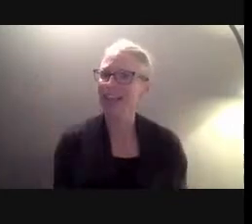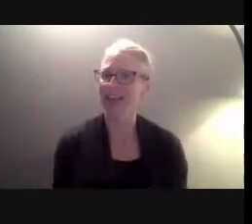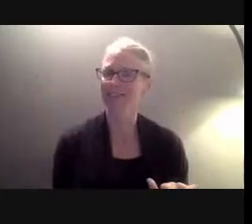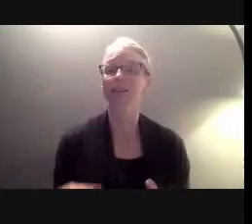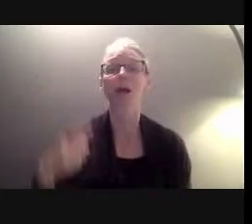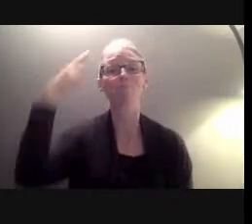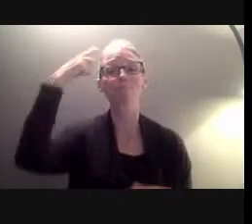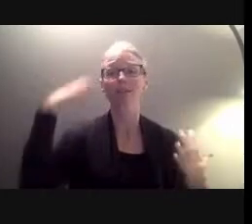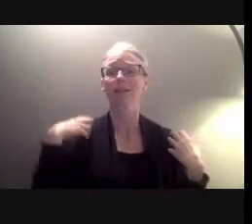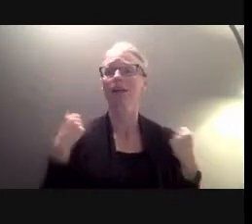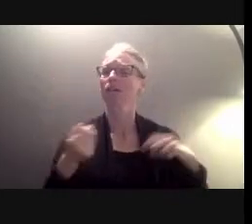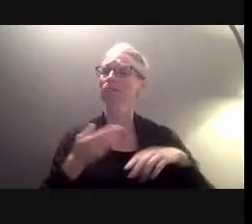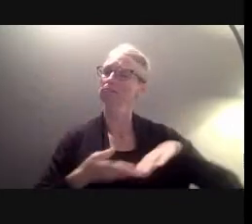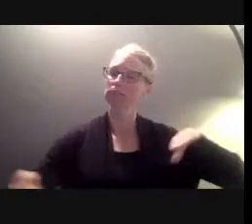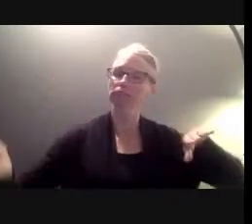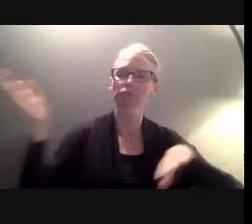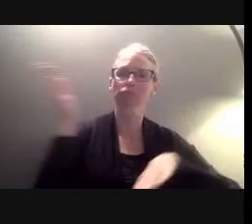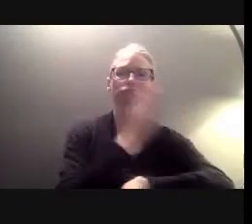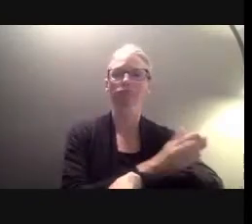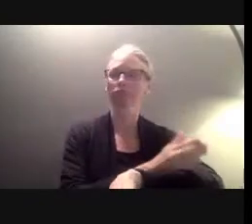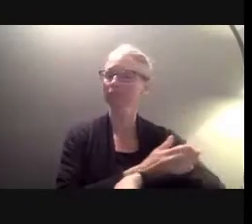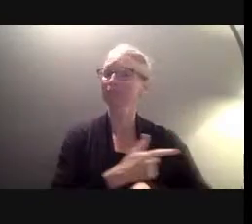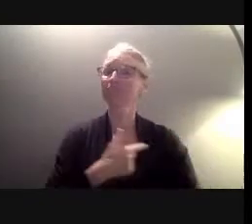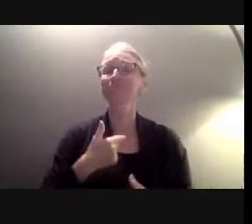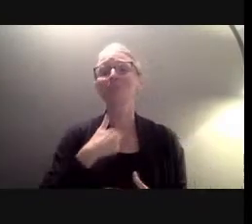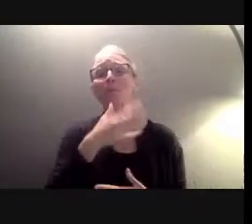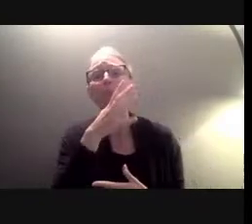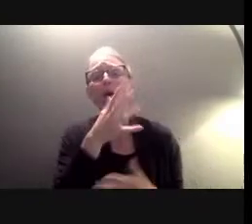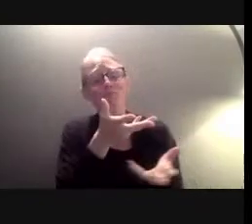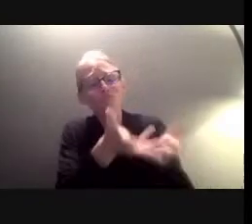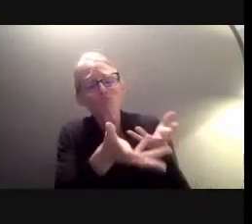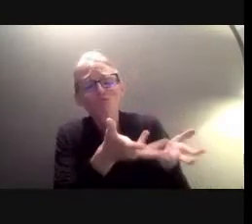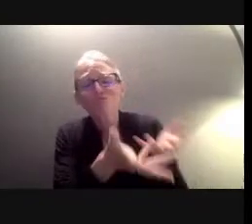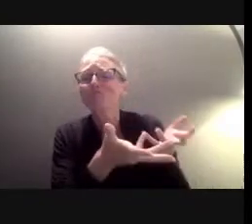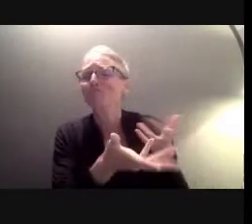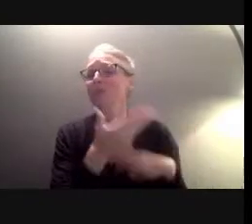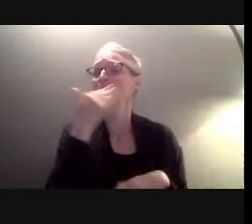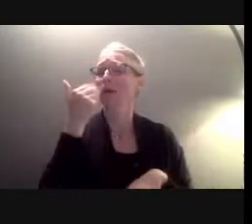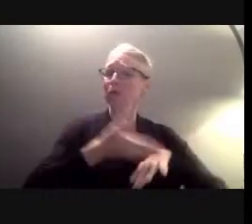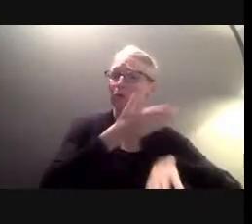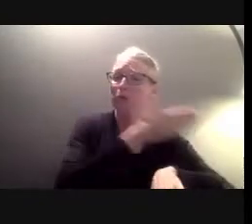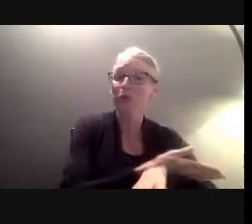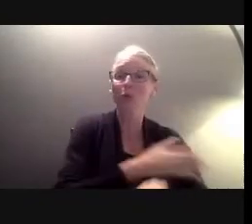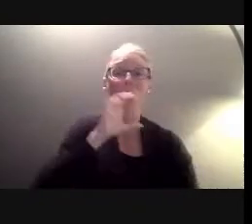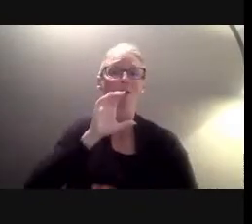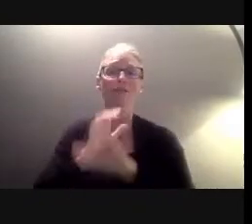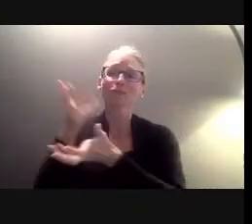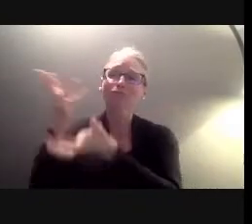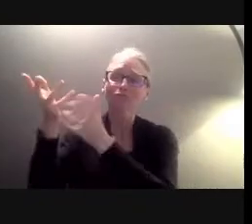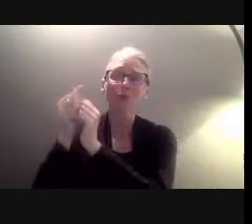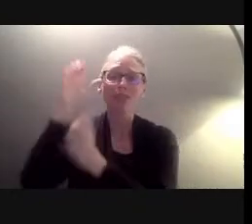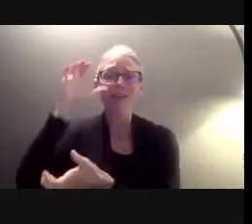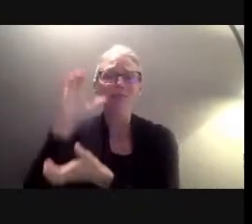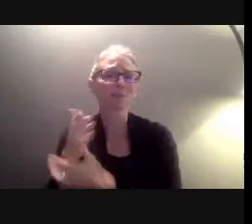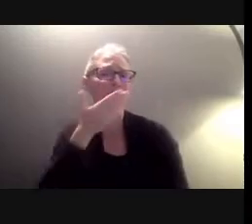up, and I'm a better mom and a better wife. I really